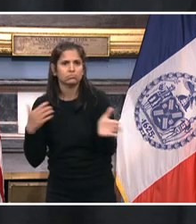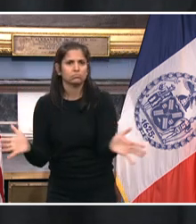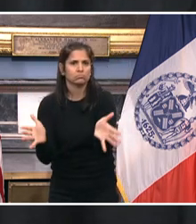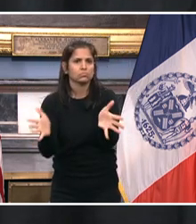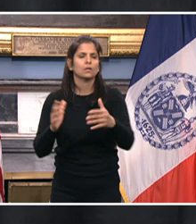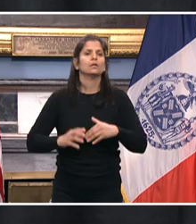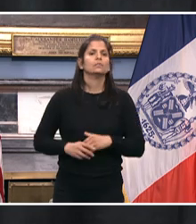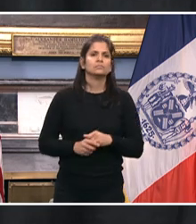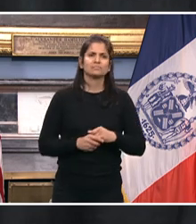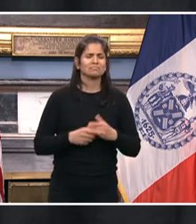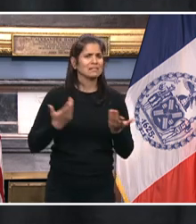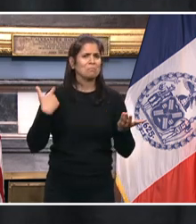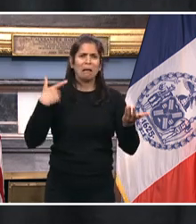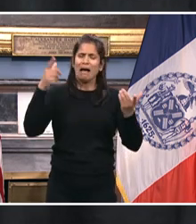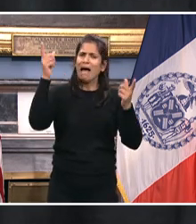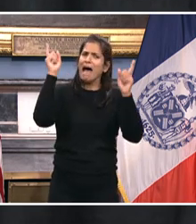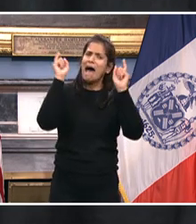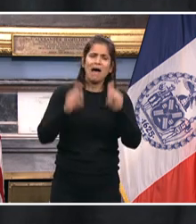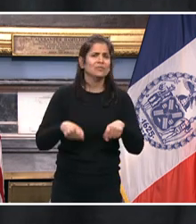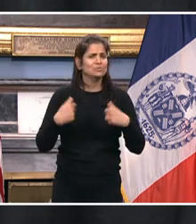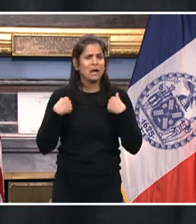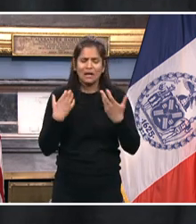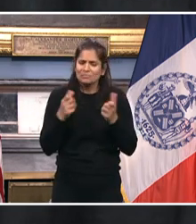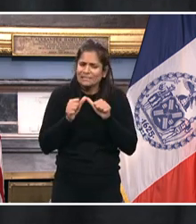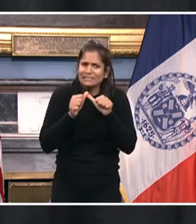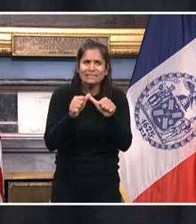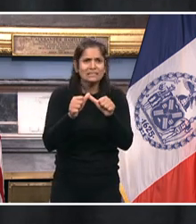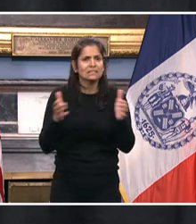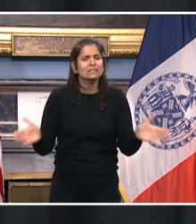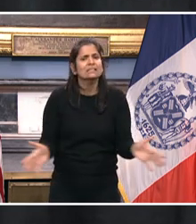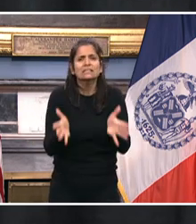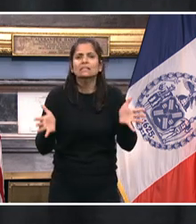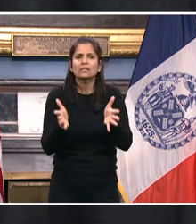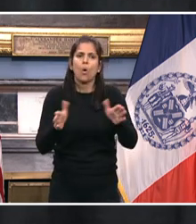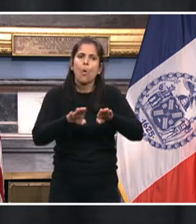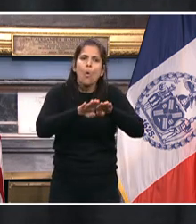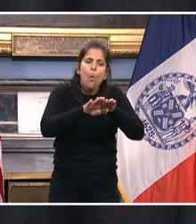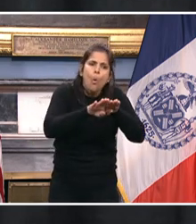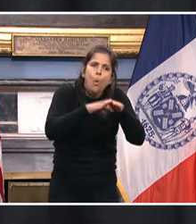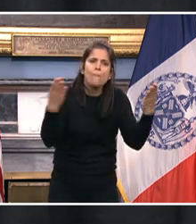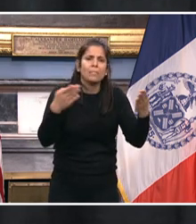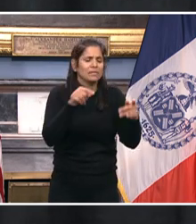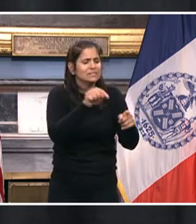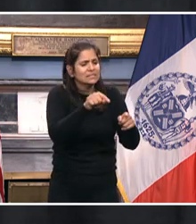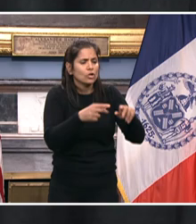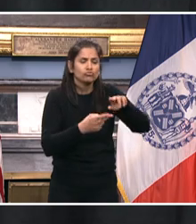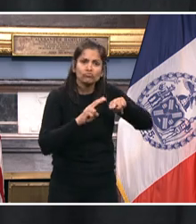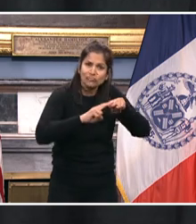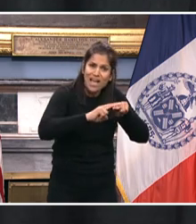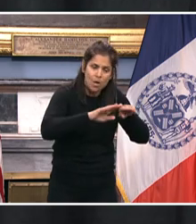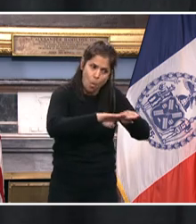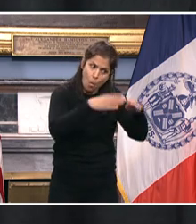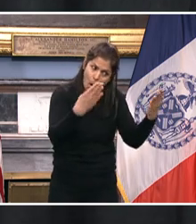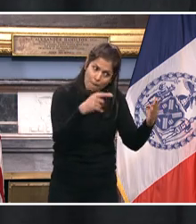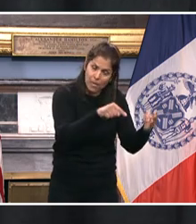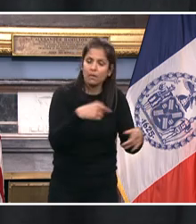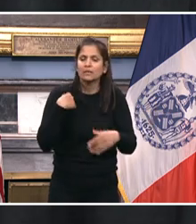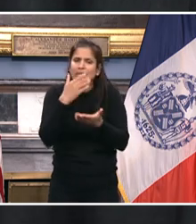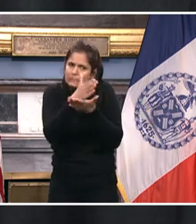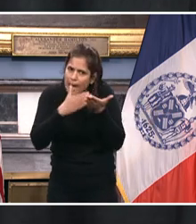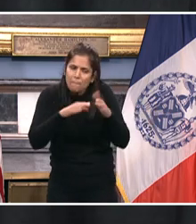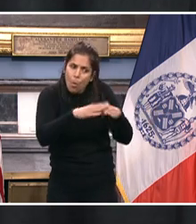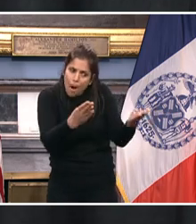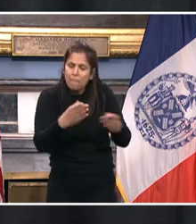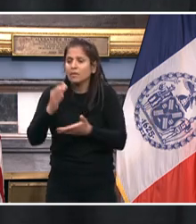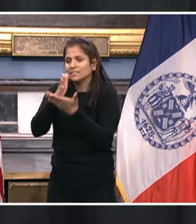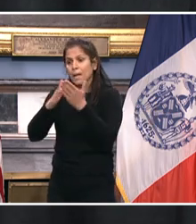their work that we all desperately need. So I would ask them to keep putting those protections in place. Also,